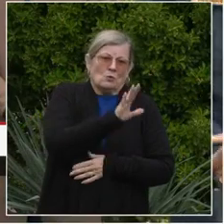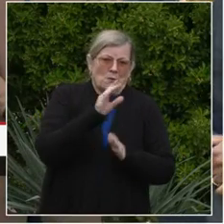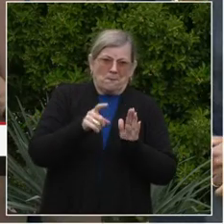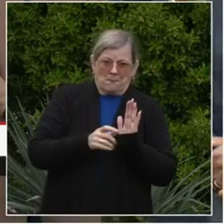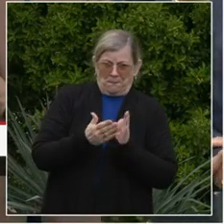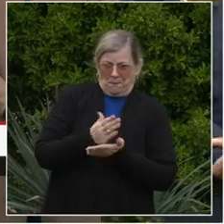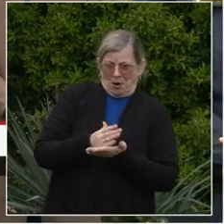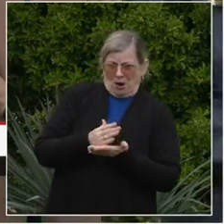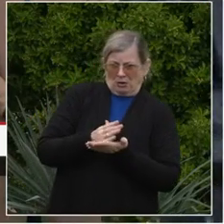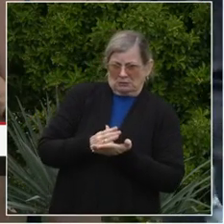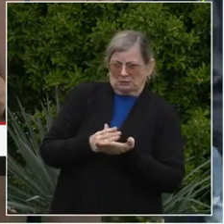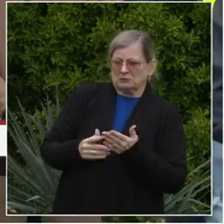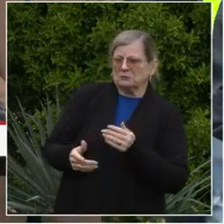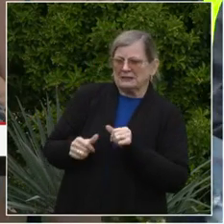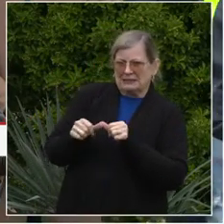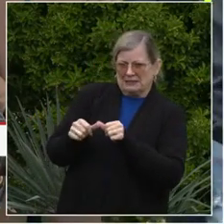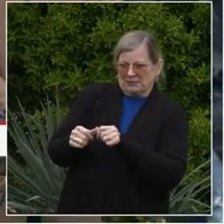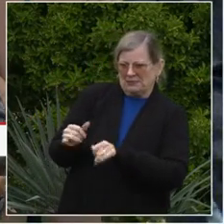ours.